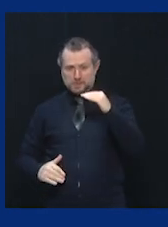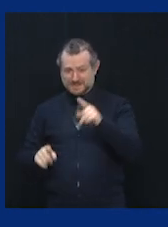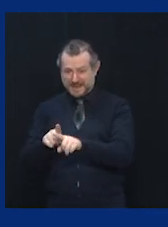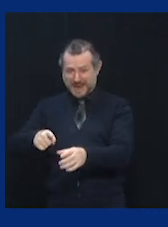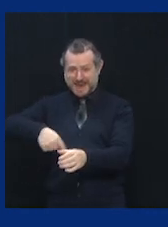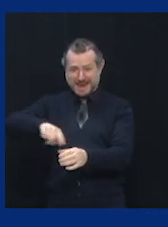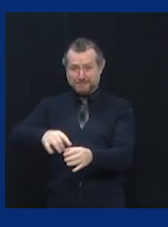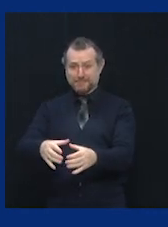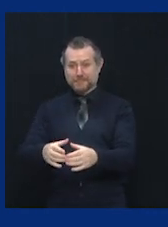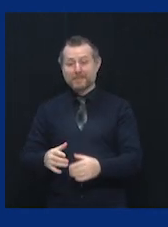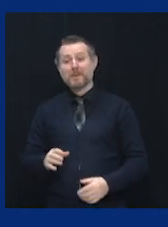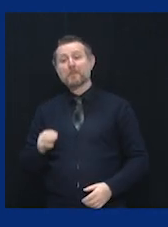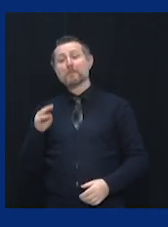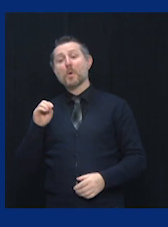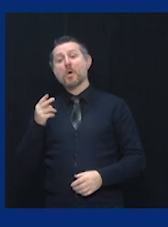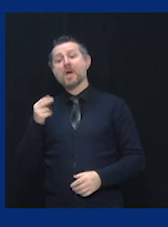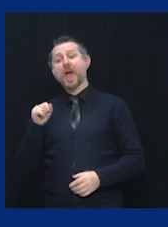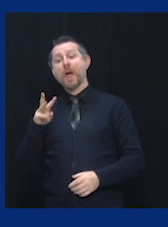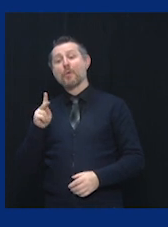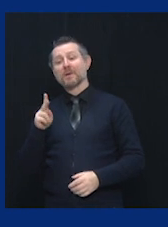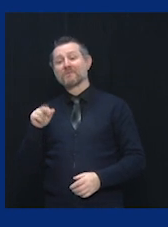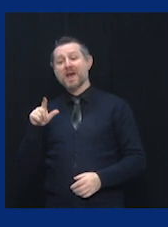Mohawk Valley, 89 to 42.